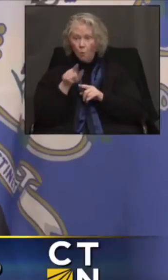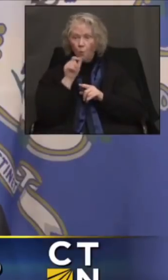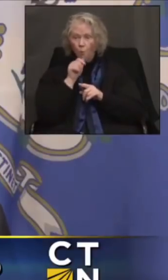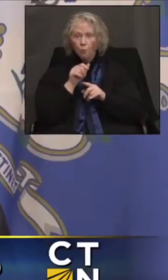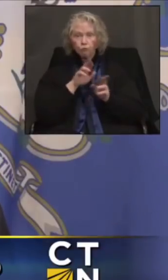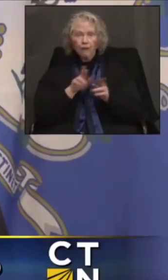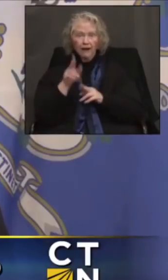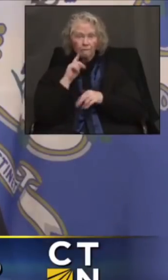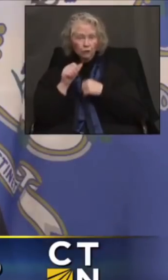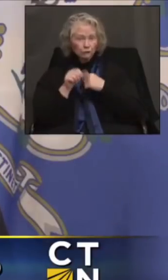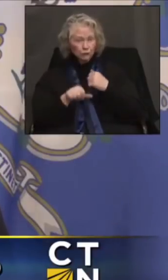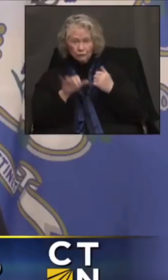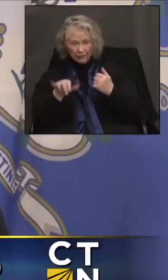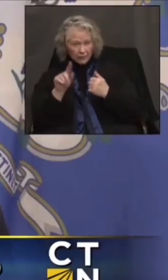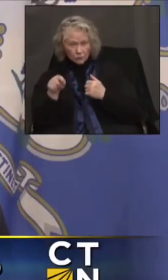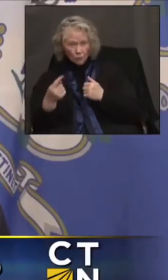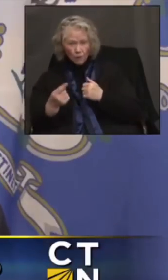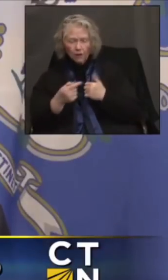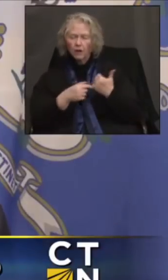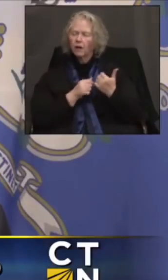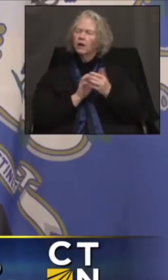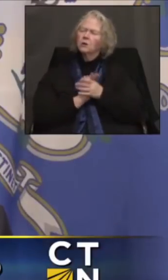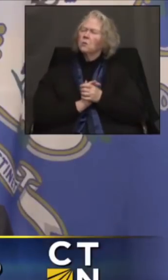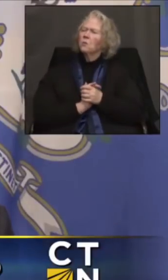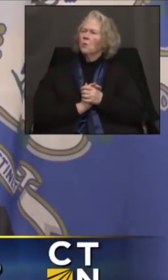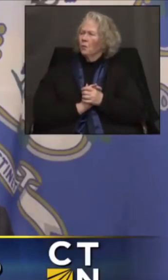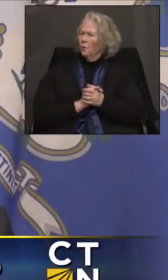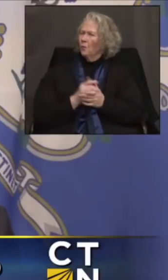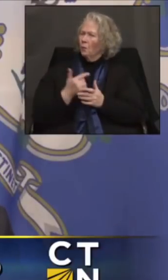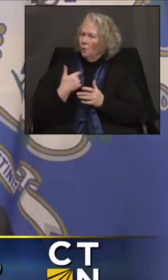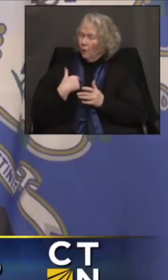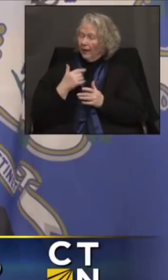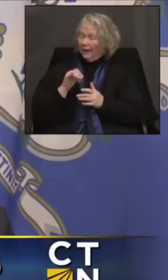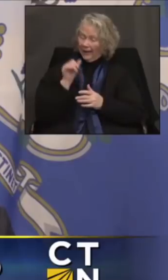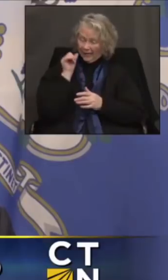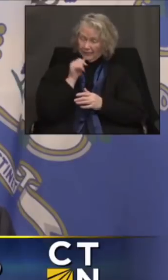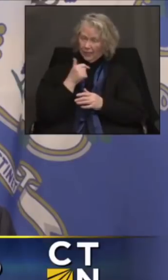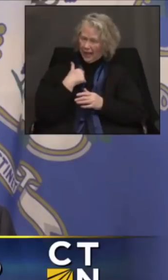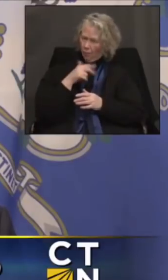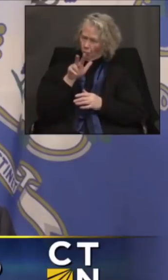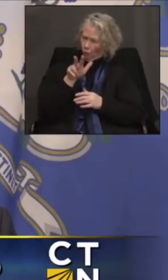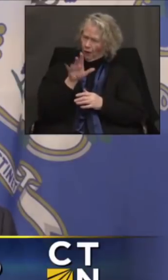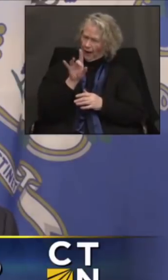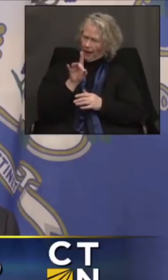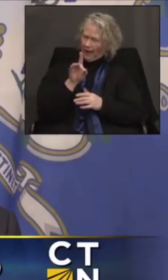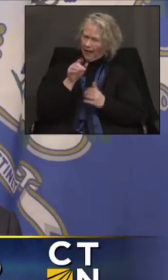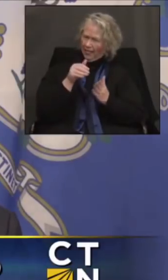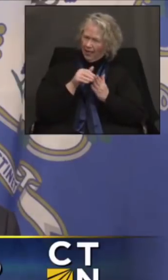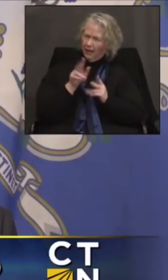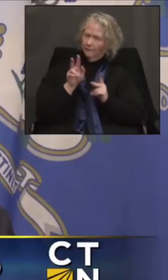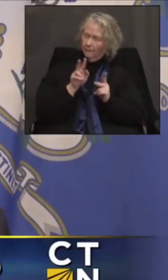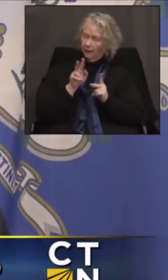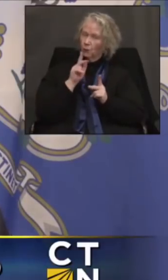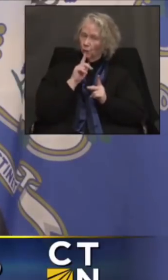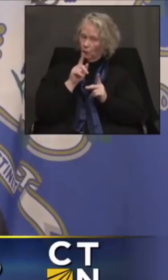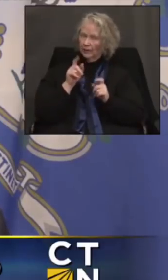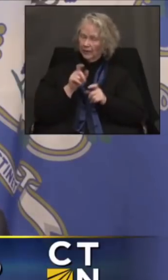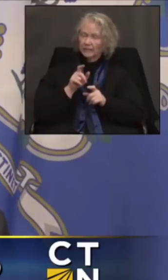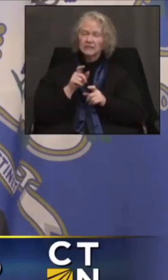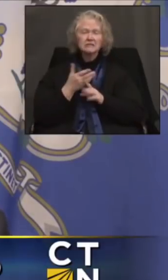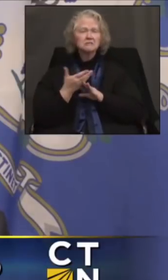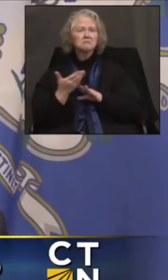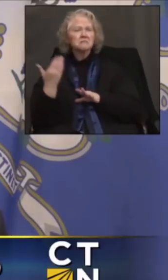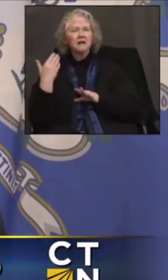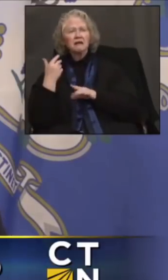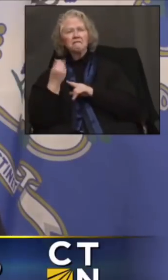Sue. Look, we still did, 38,000 tests yesterday. That's down a little bit from the peak, say, a couple of months